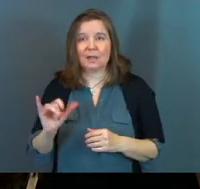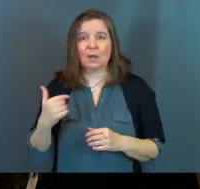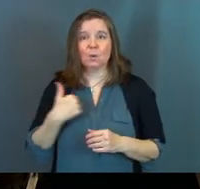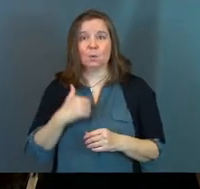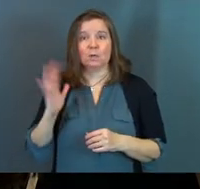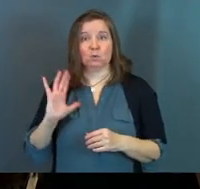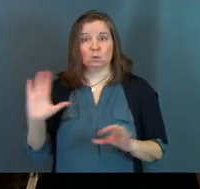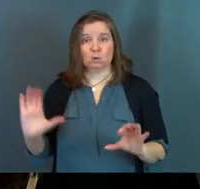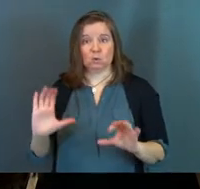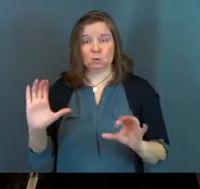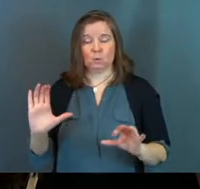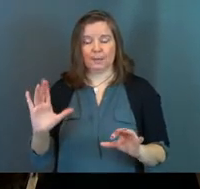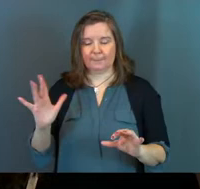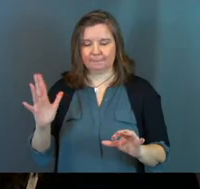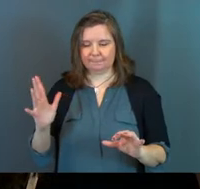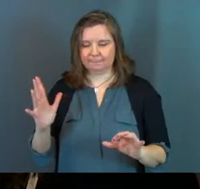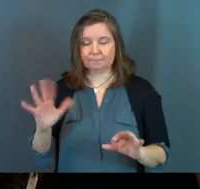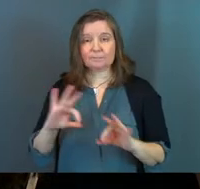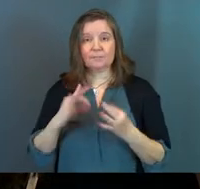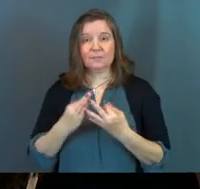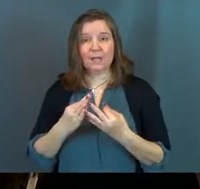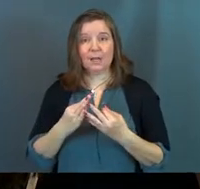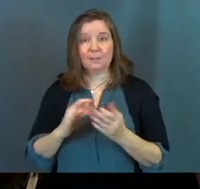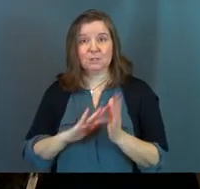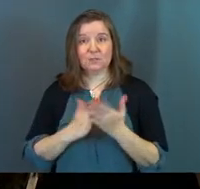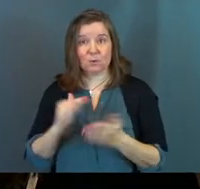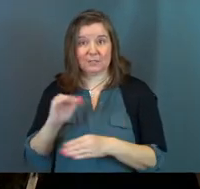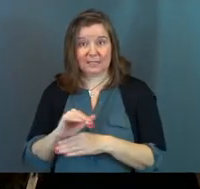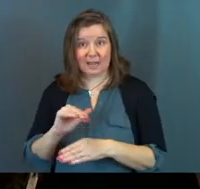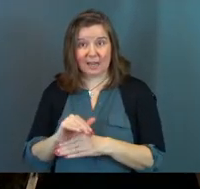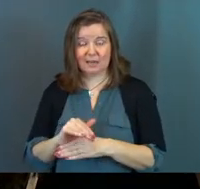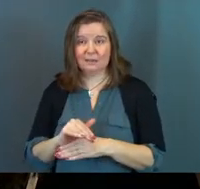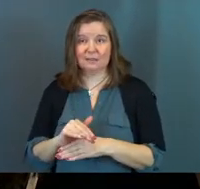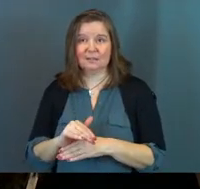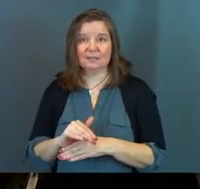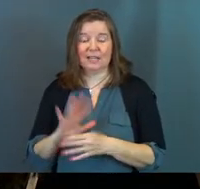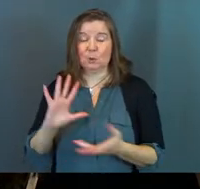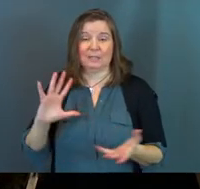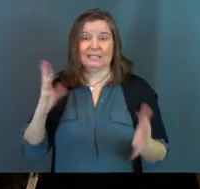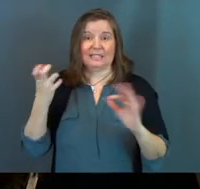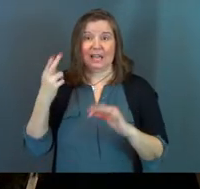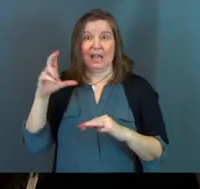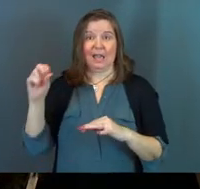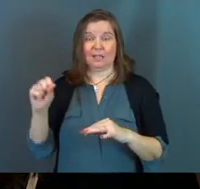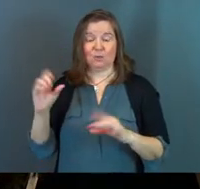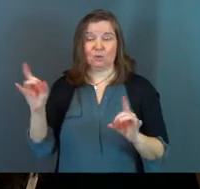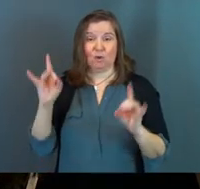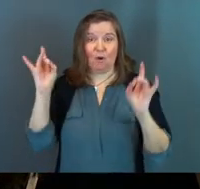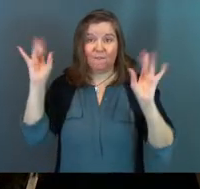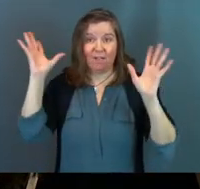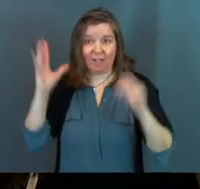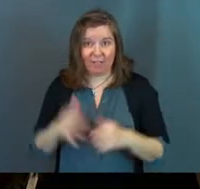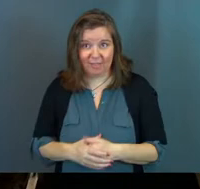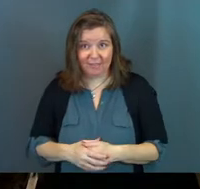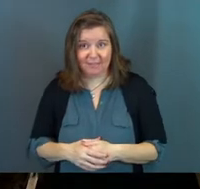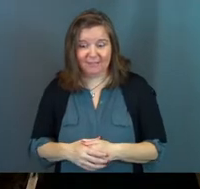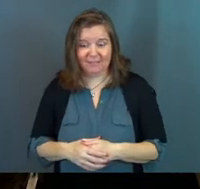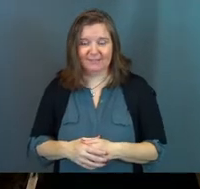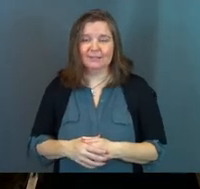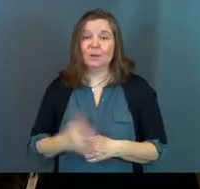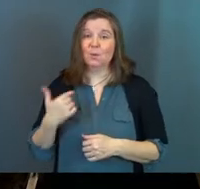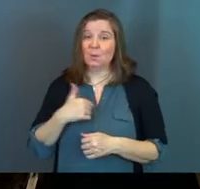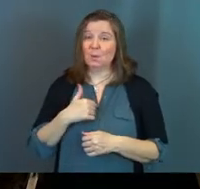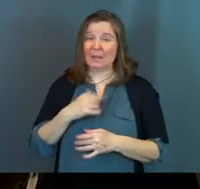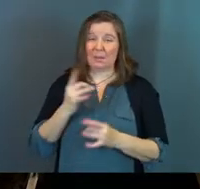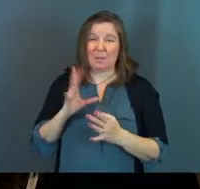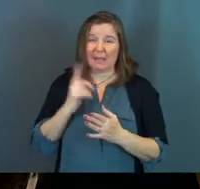we used to do family devotions at night. It was chaos. It was awful.